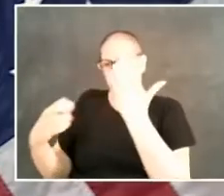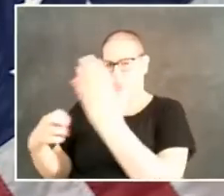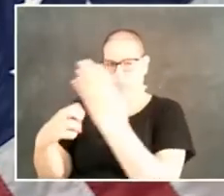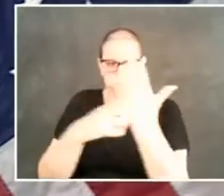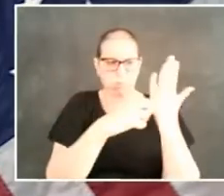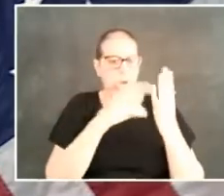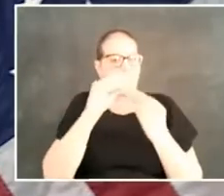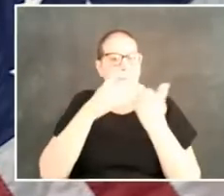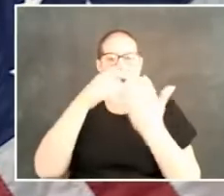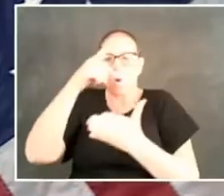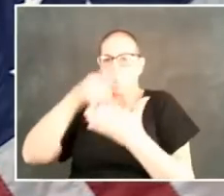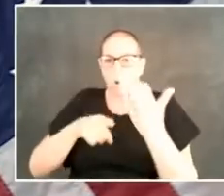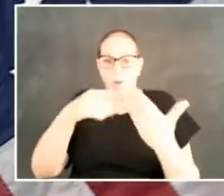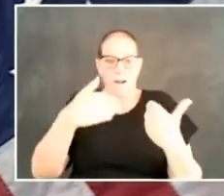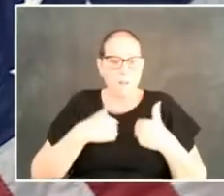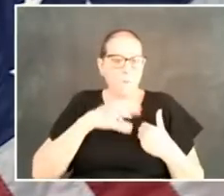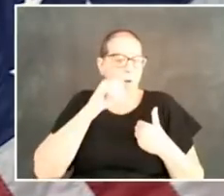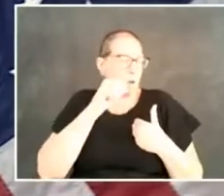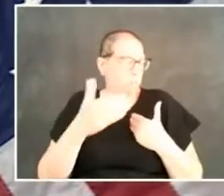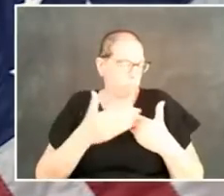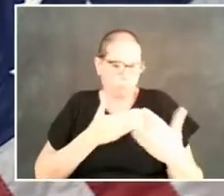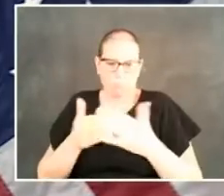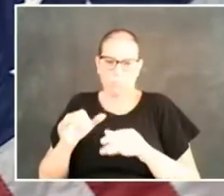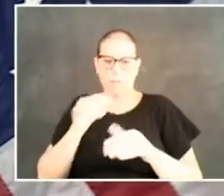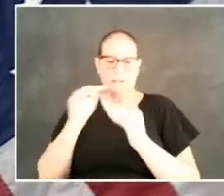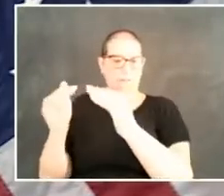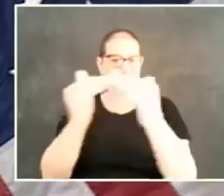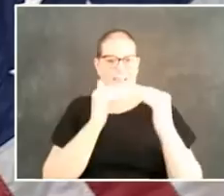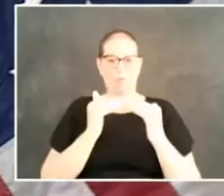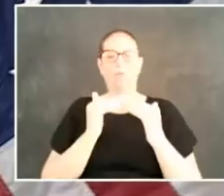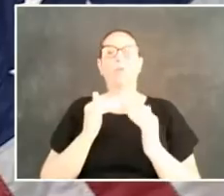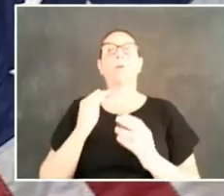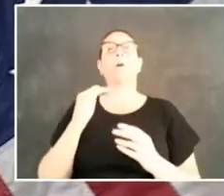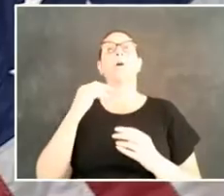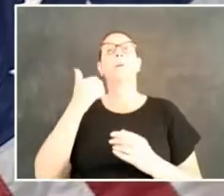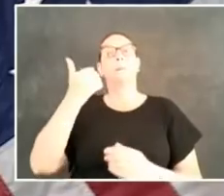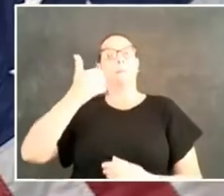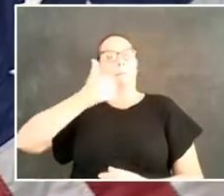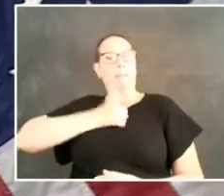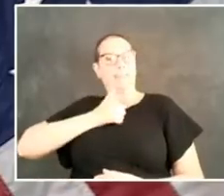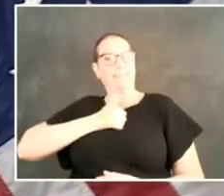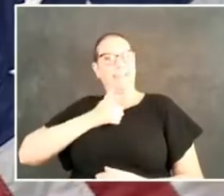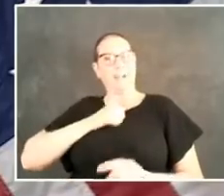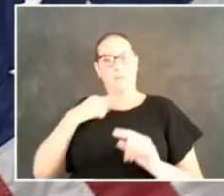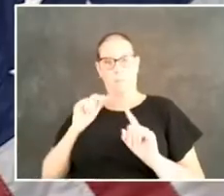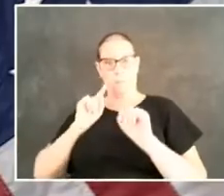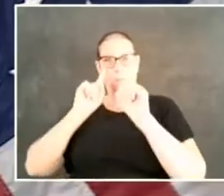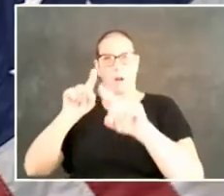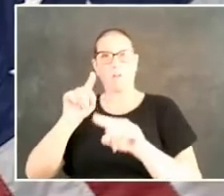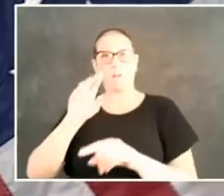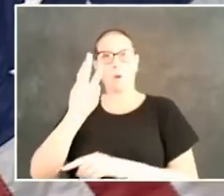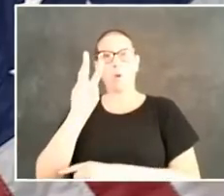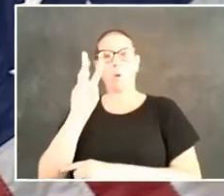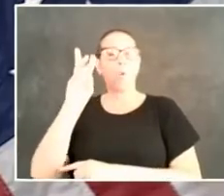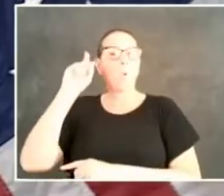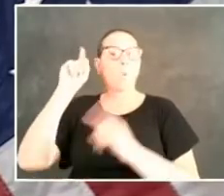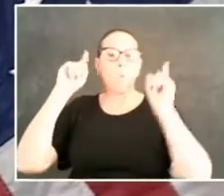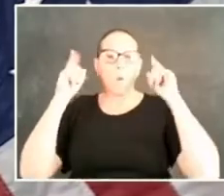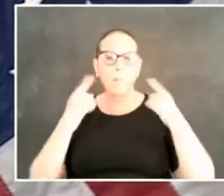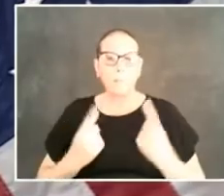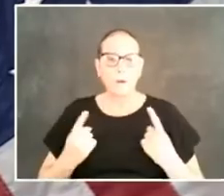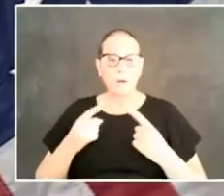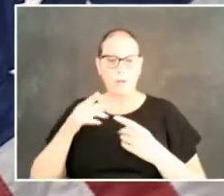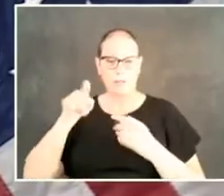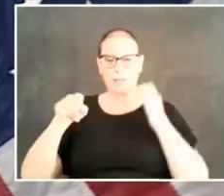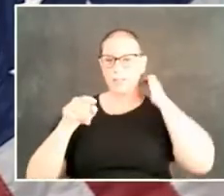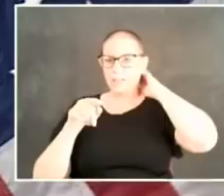was absolutely unacceptable and was something that we had not seen on that scale anywhere. And